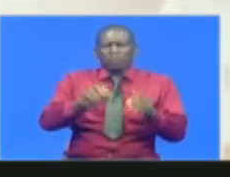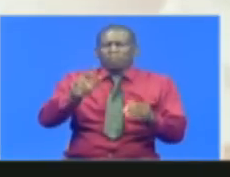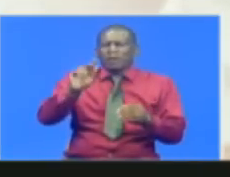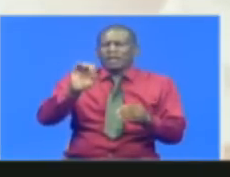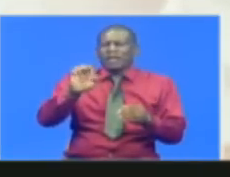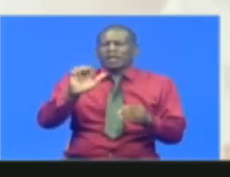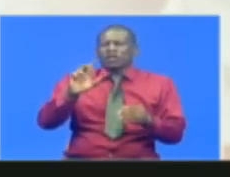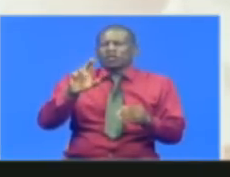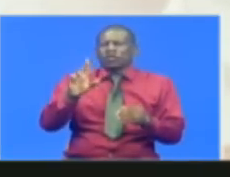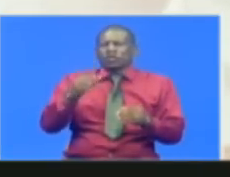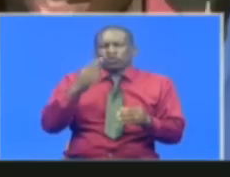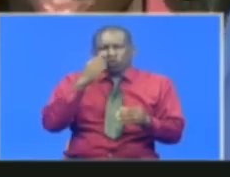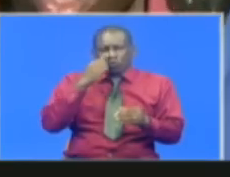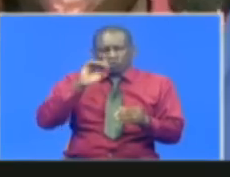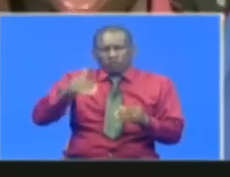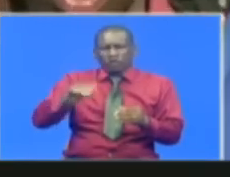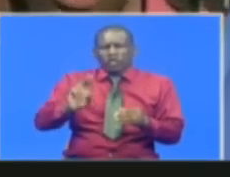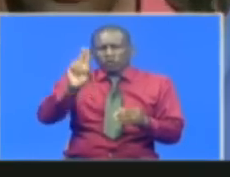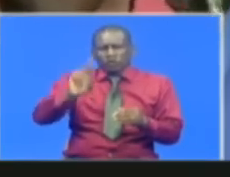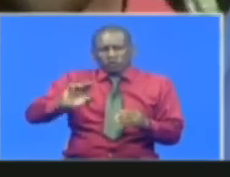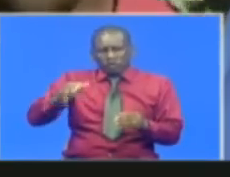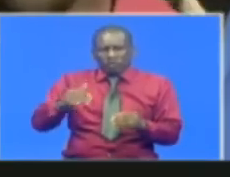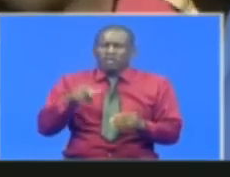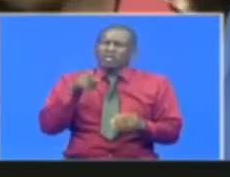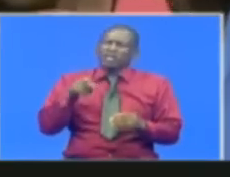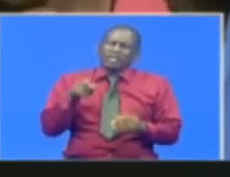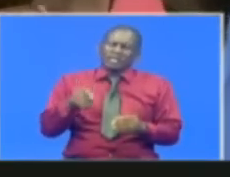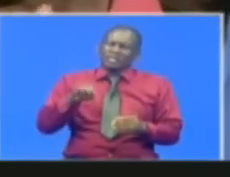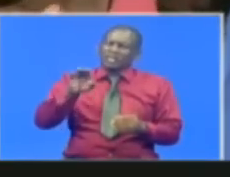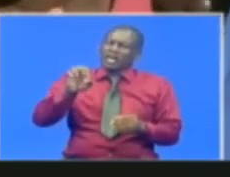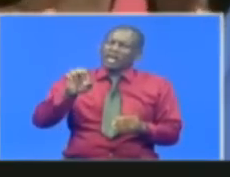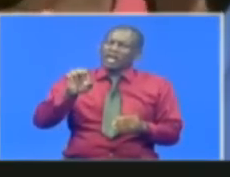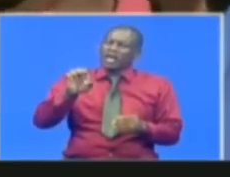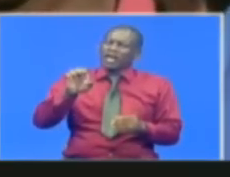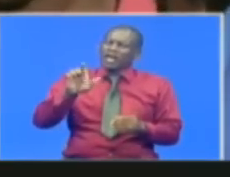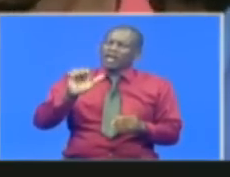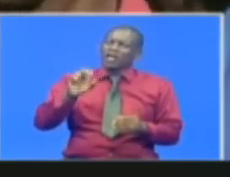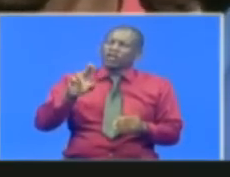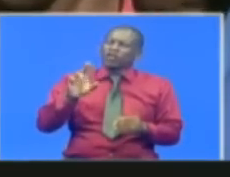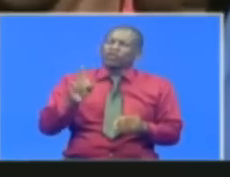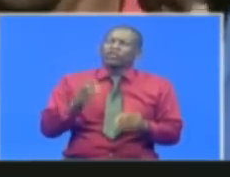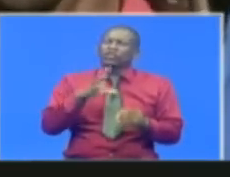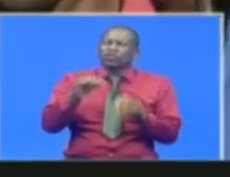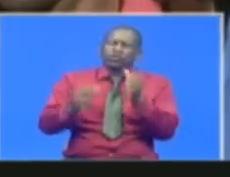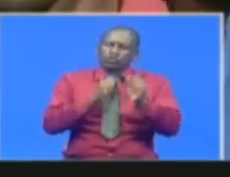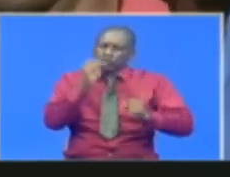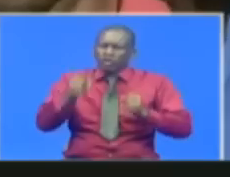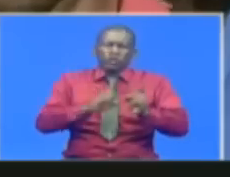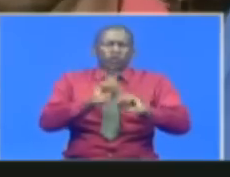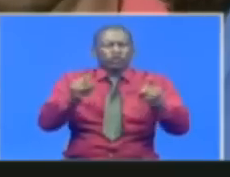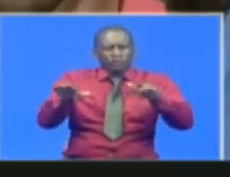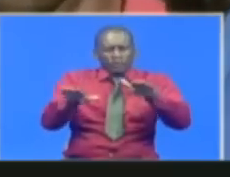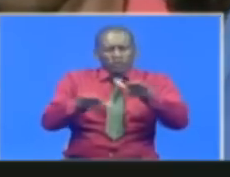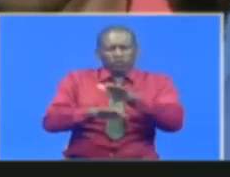hometown in Uasin Gishu County. Na hiyo anaenda kukimbia hata itakuwa 2 hours. Yes,